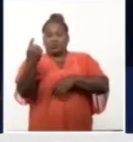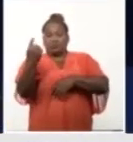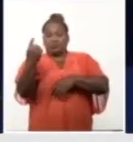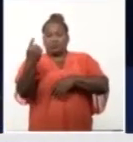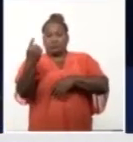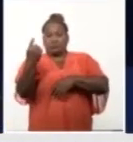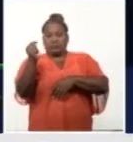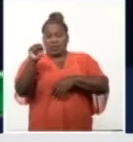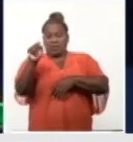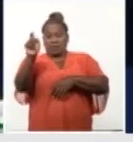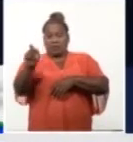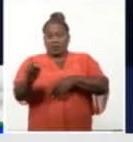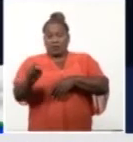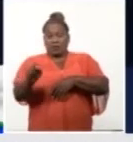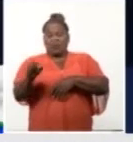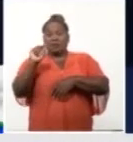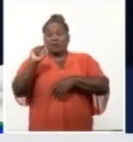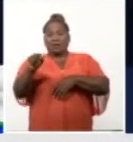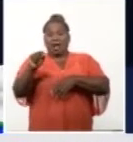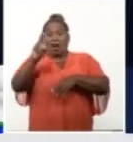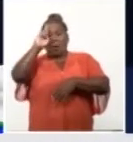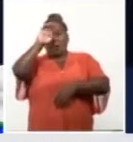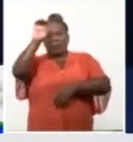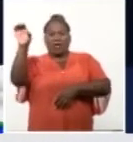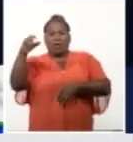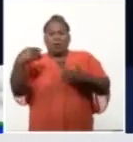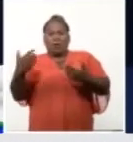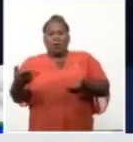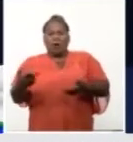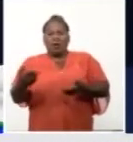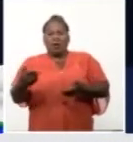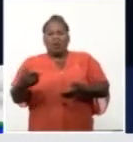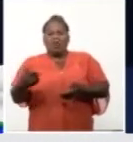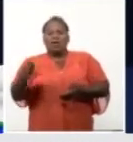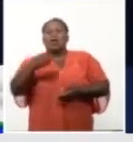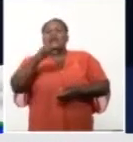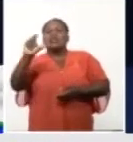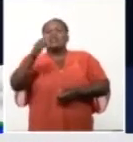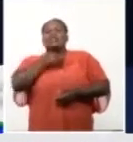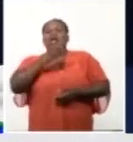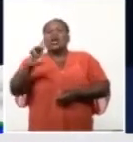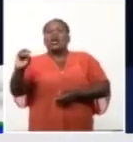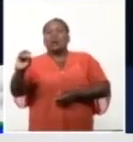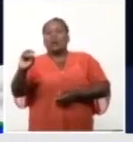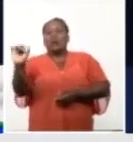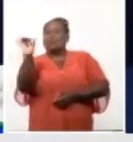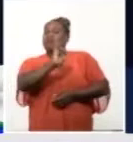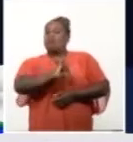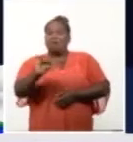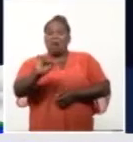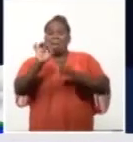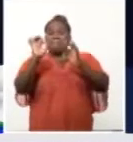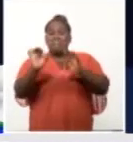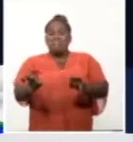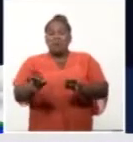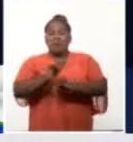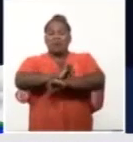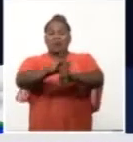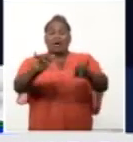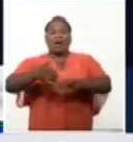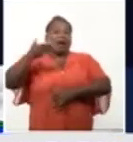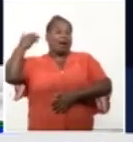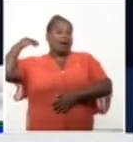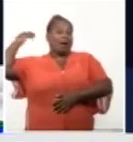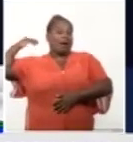that is currently admitted in the Salvador Allende Hospital. It must be said that it's not the same patient that we had been notifying